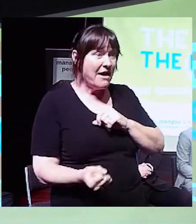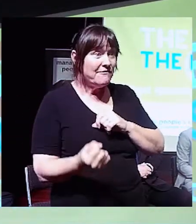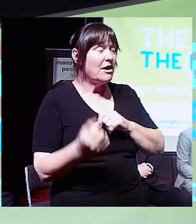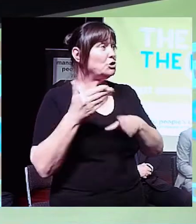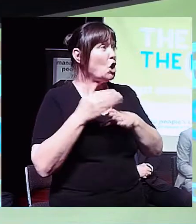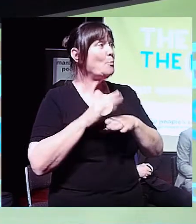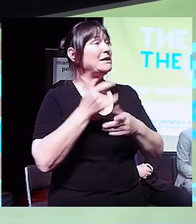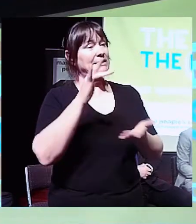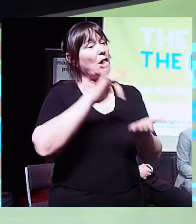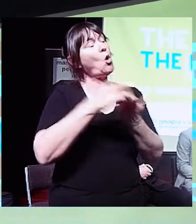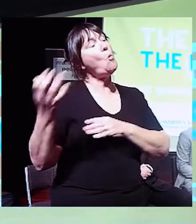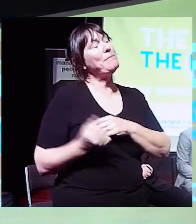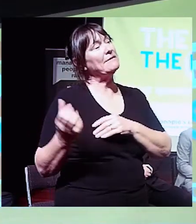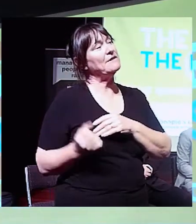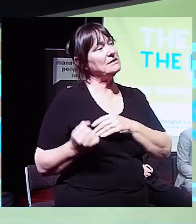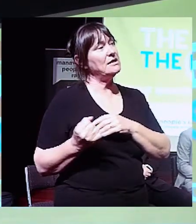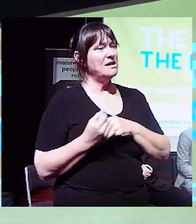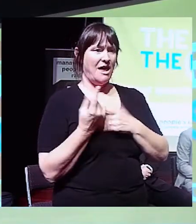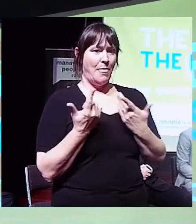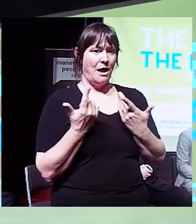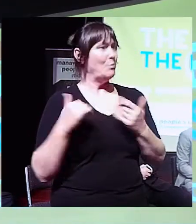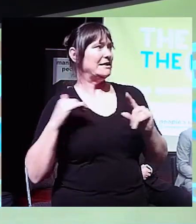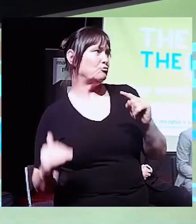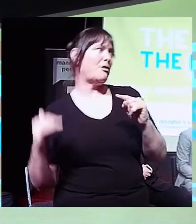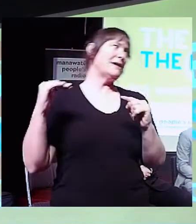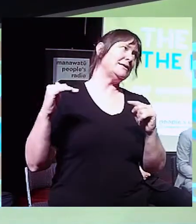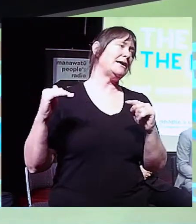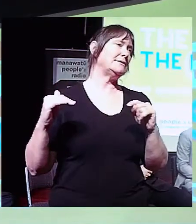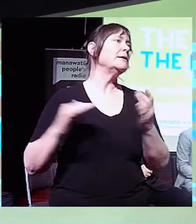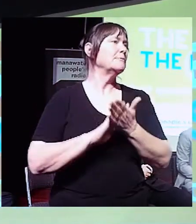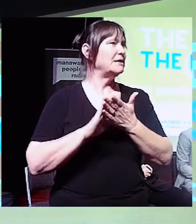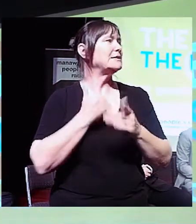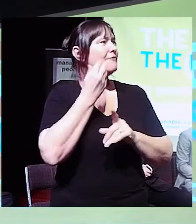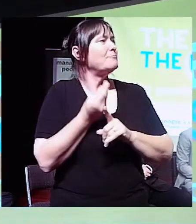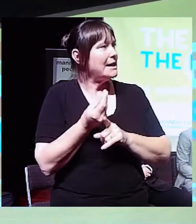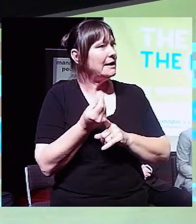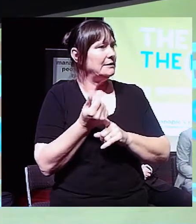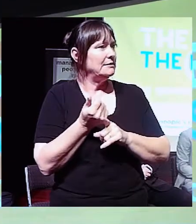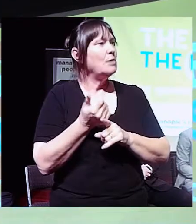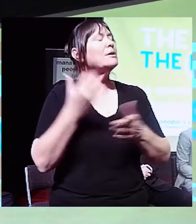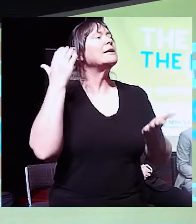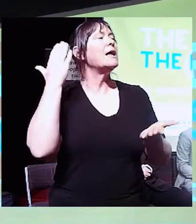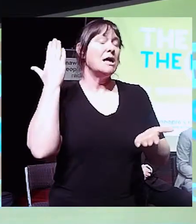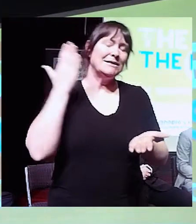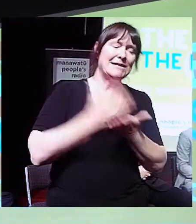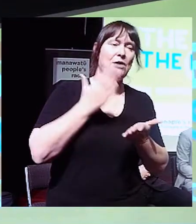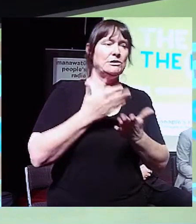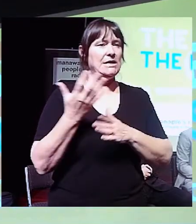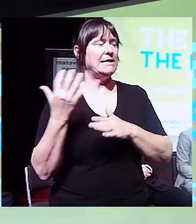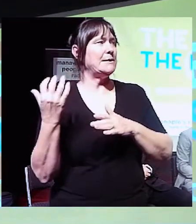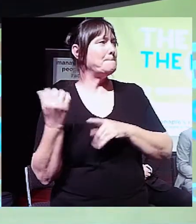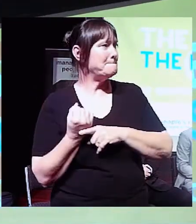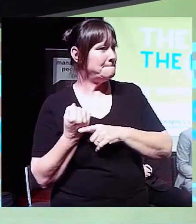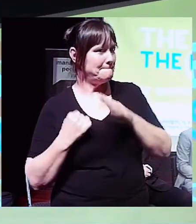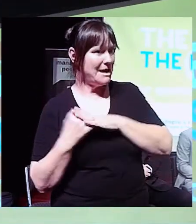at $225. That's your job seeker benefit. Our proposal is that we have a guaranteed minimum income, raising it up to